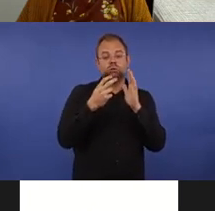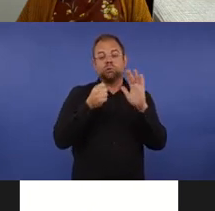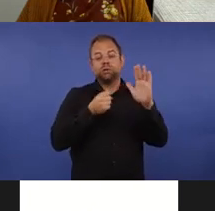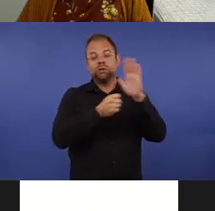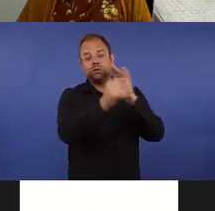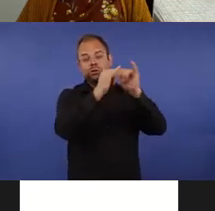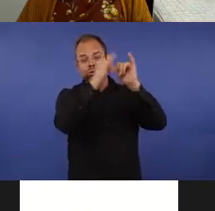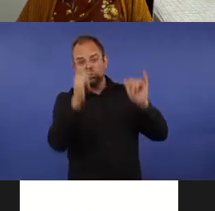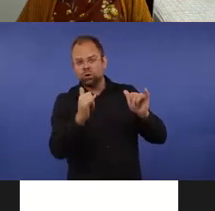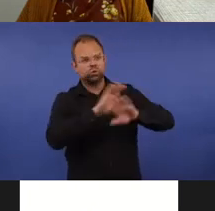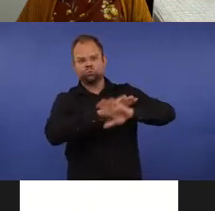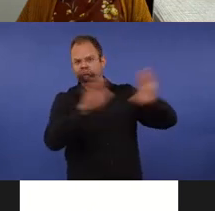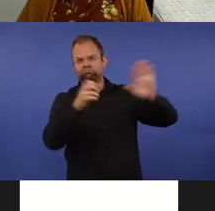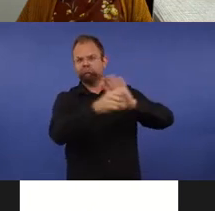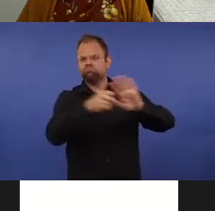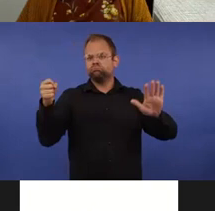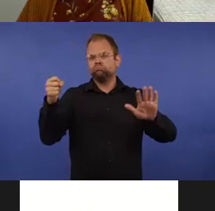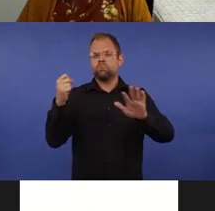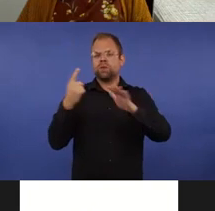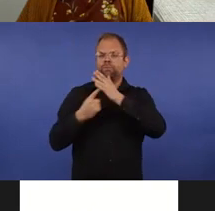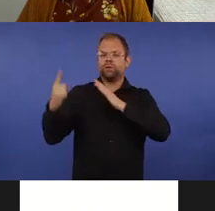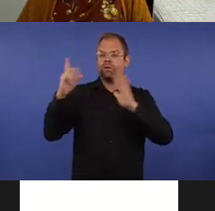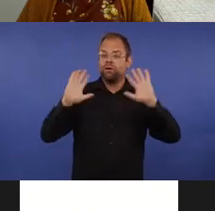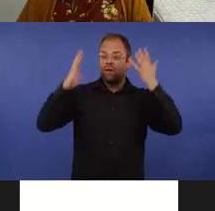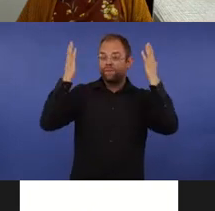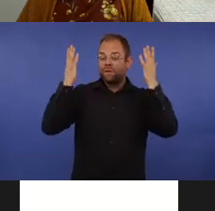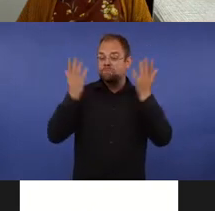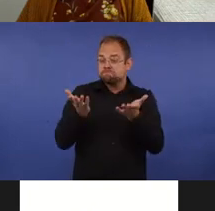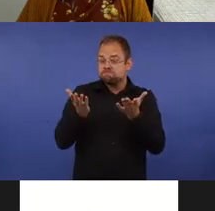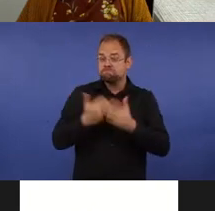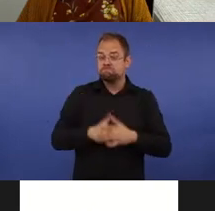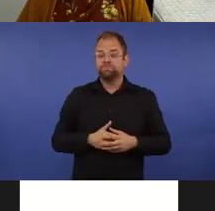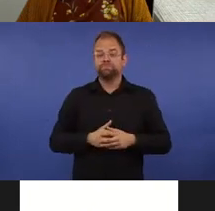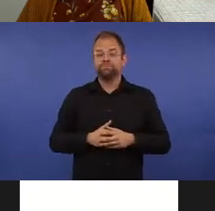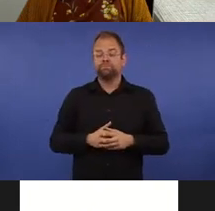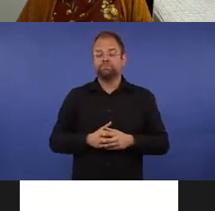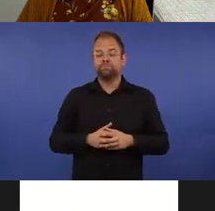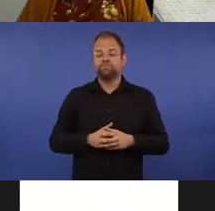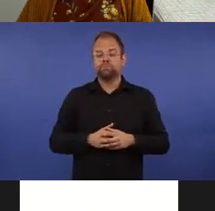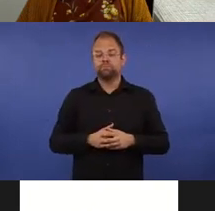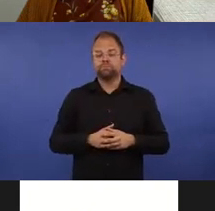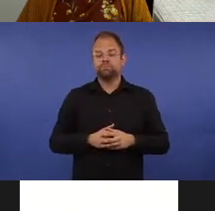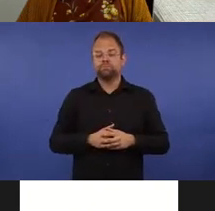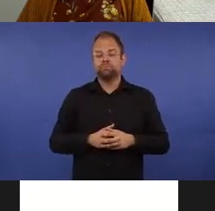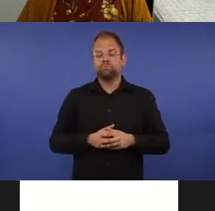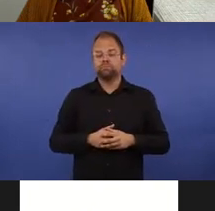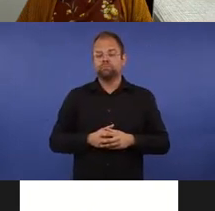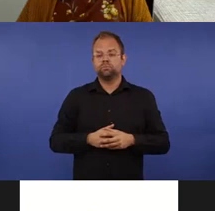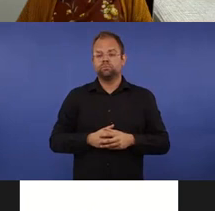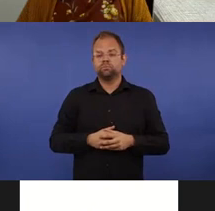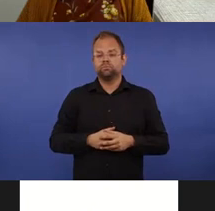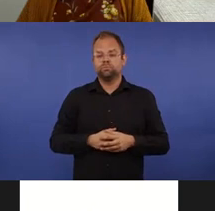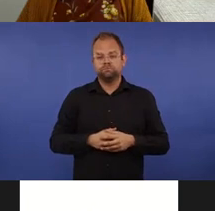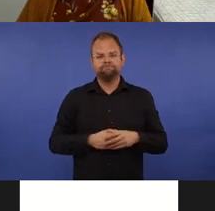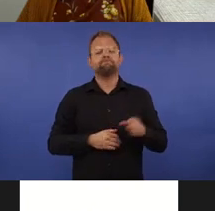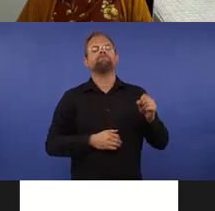in implementation the convention. The committee sends its recommendations, which are binding, and this is